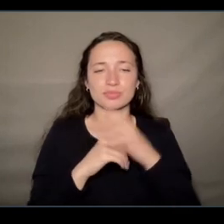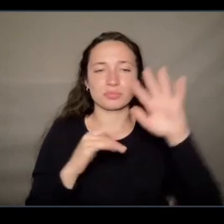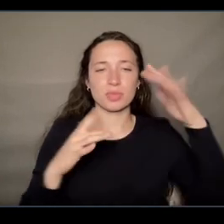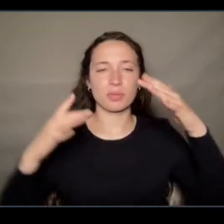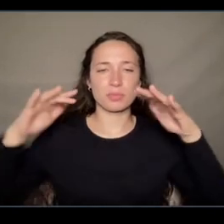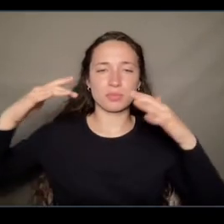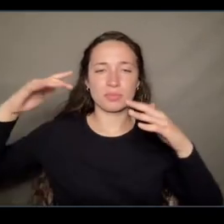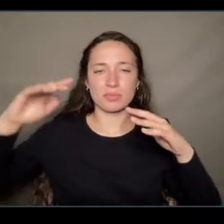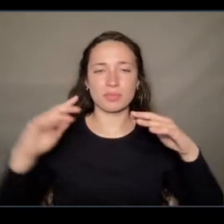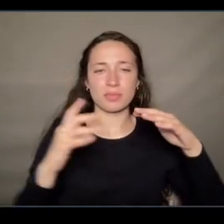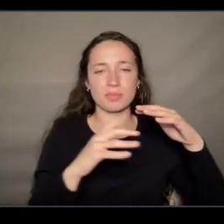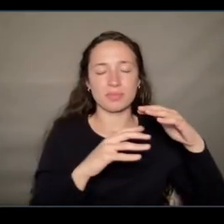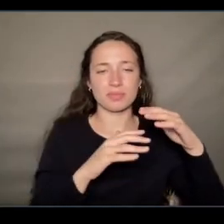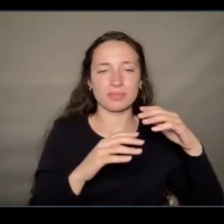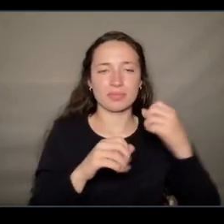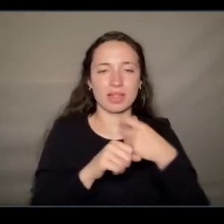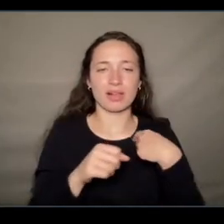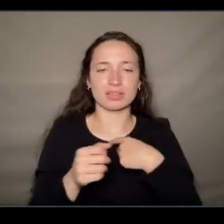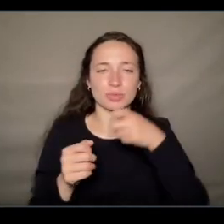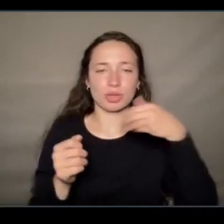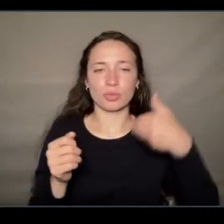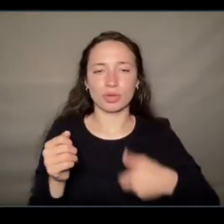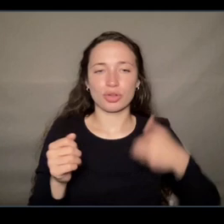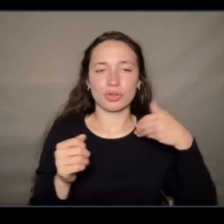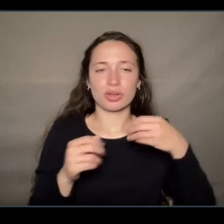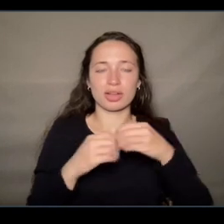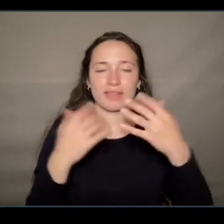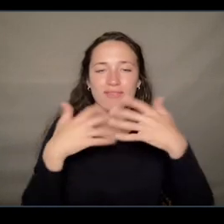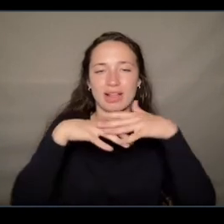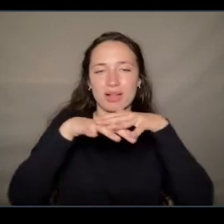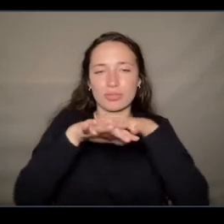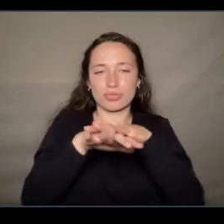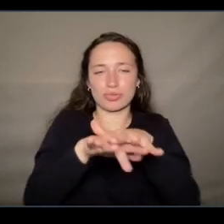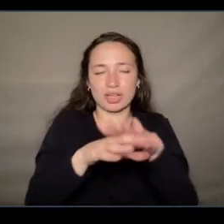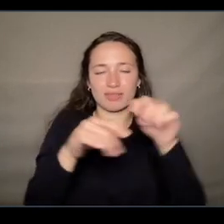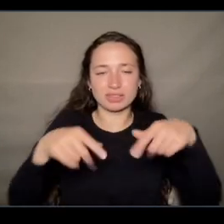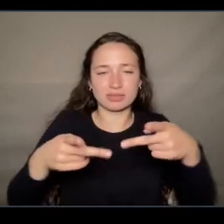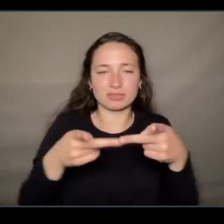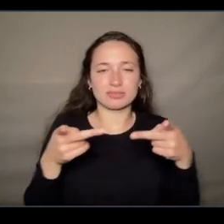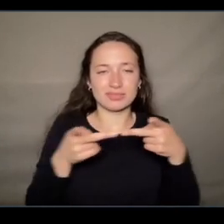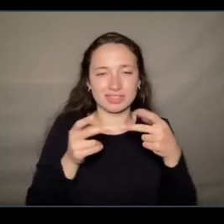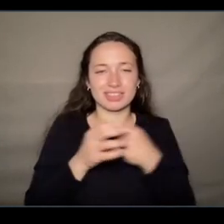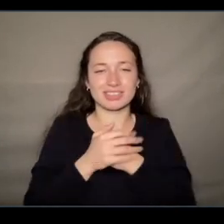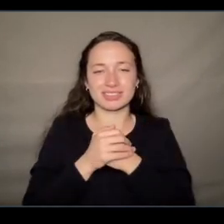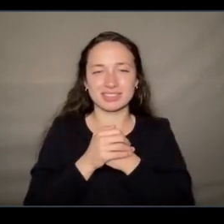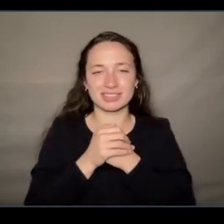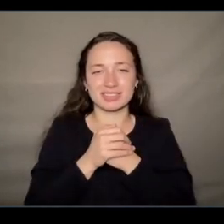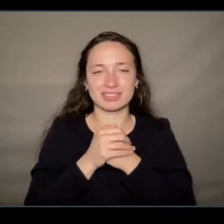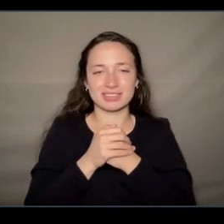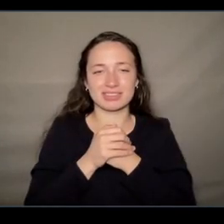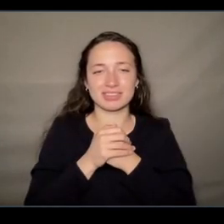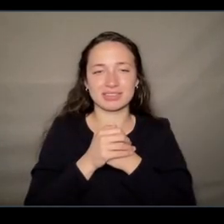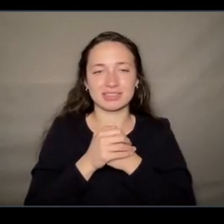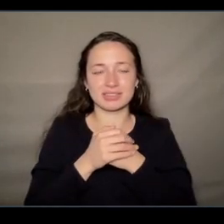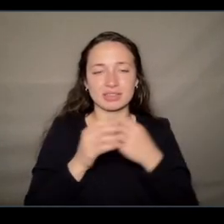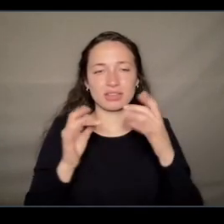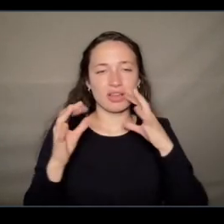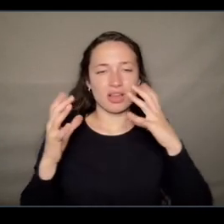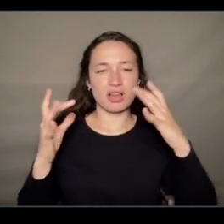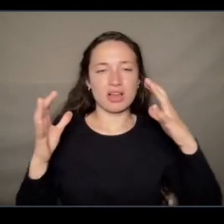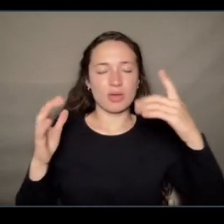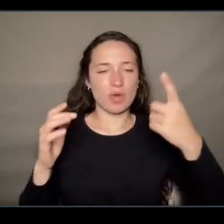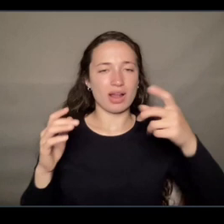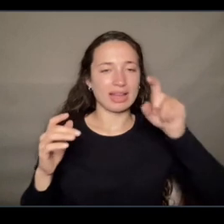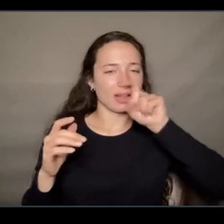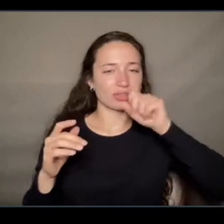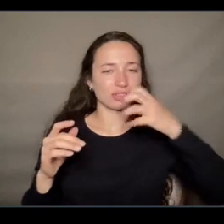Leaves falling also made us who we were in the fabric of the place. Still